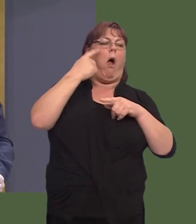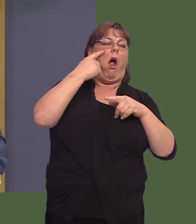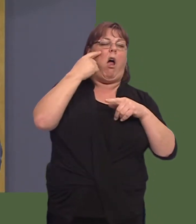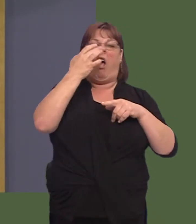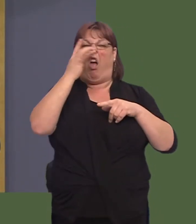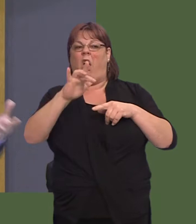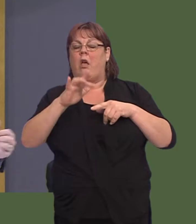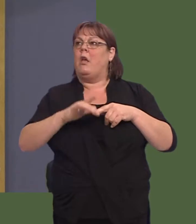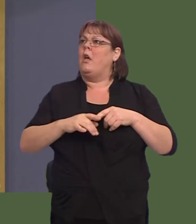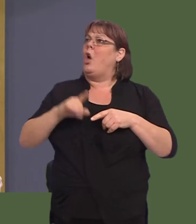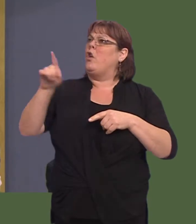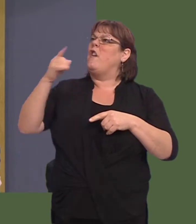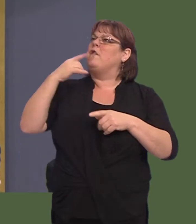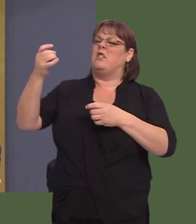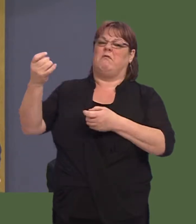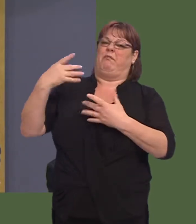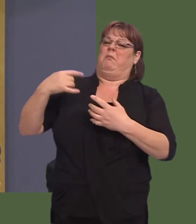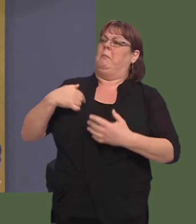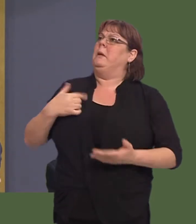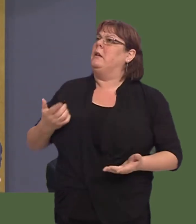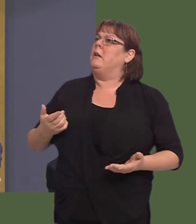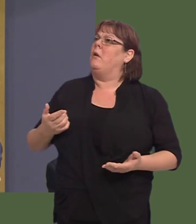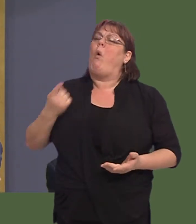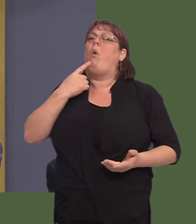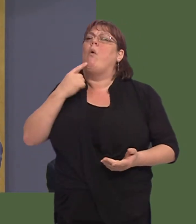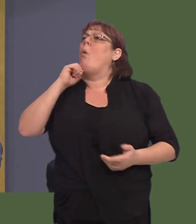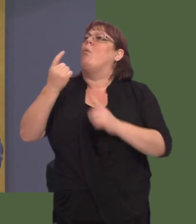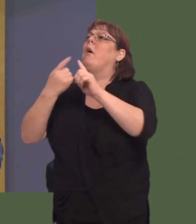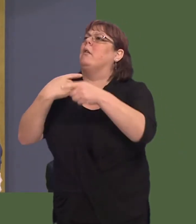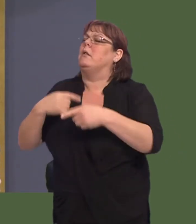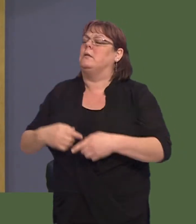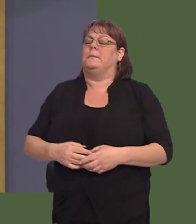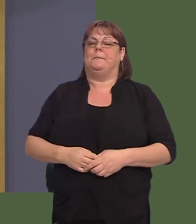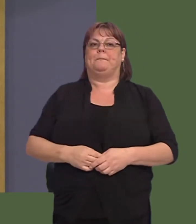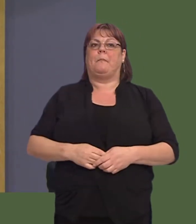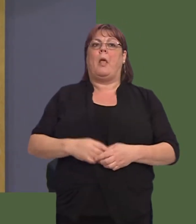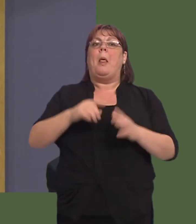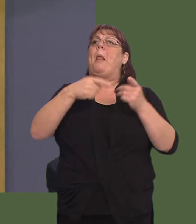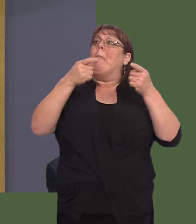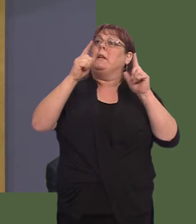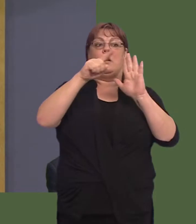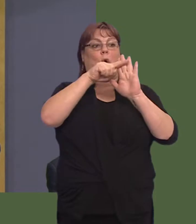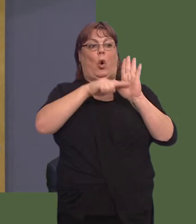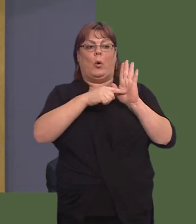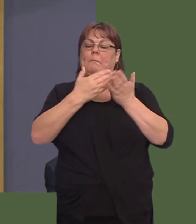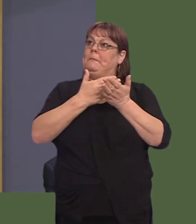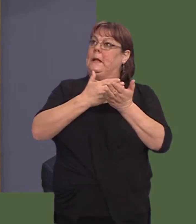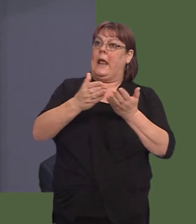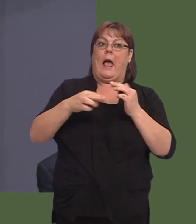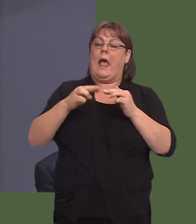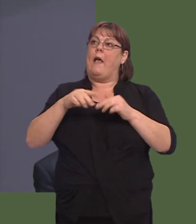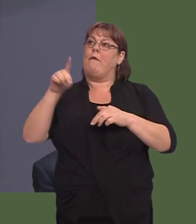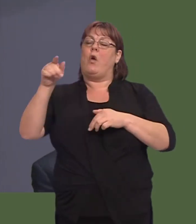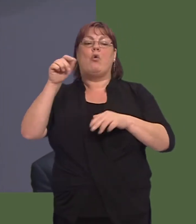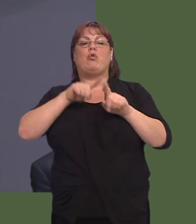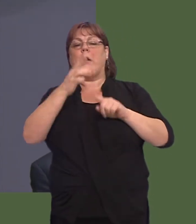the calls or just smeared me instead. Now, the Ministerial Code is clear. If you knowingly mislead